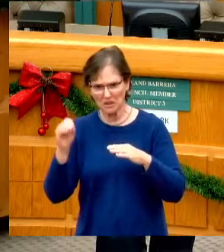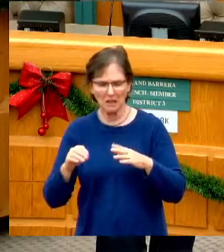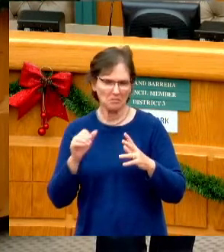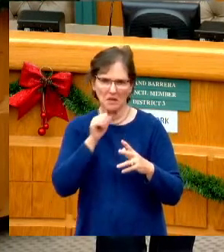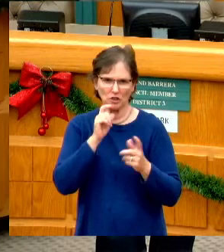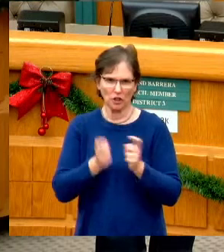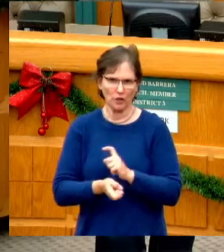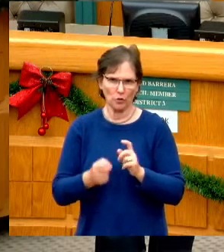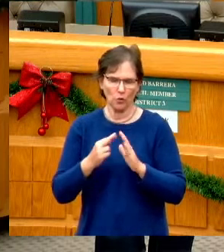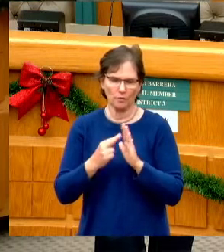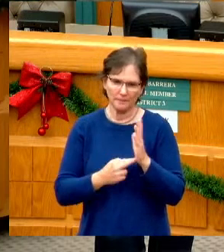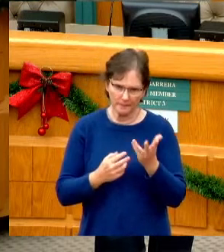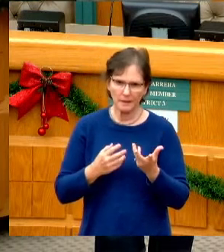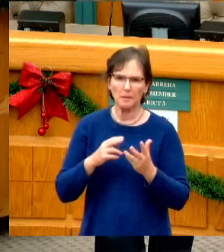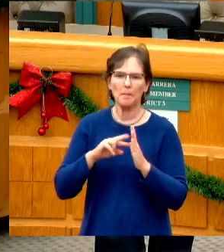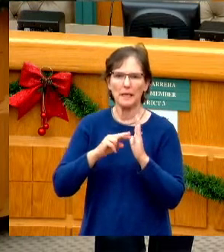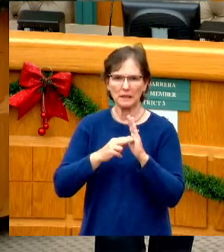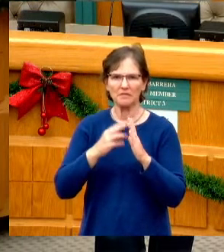you know?